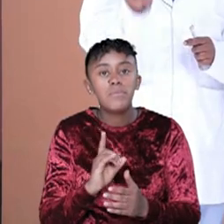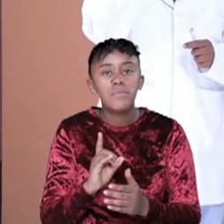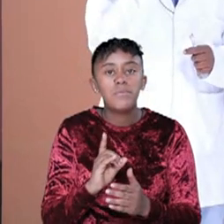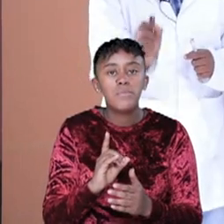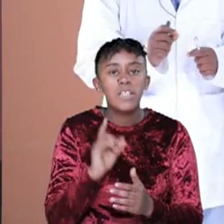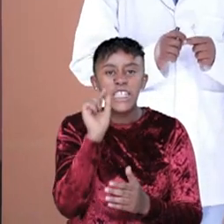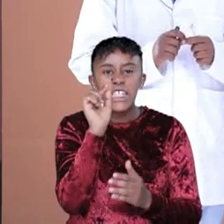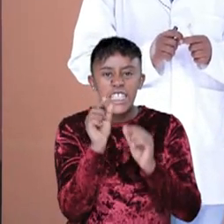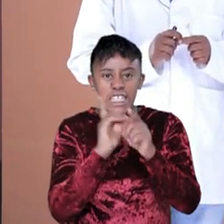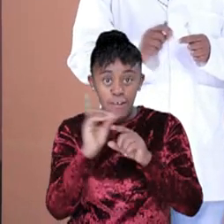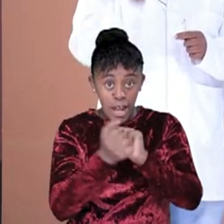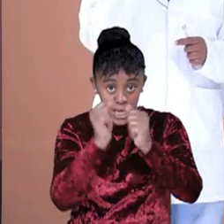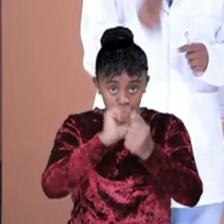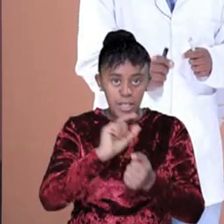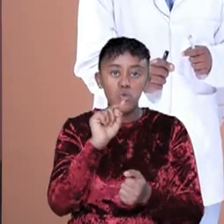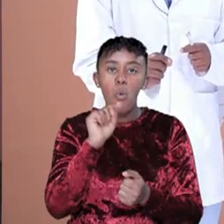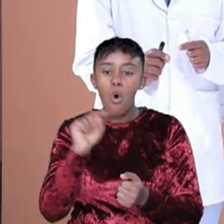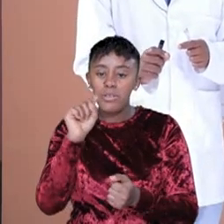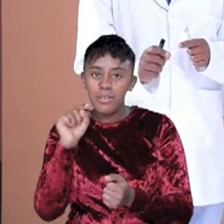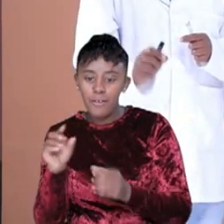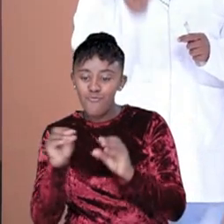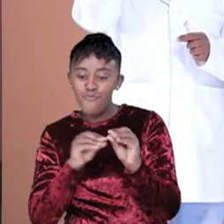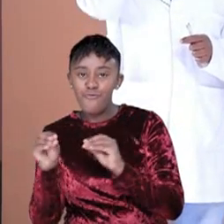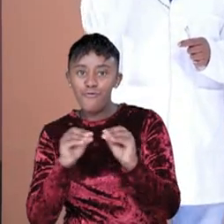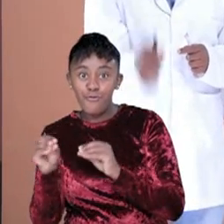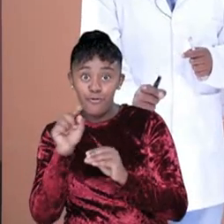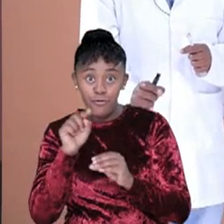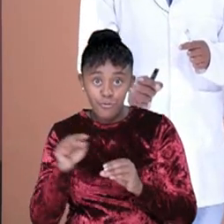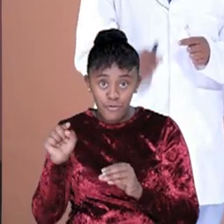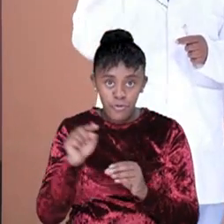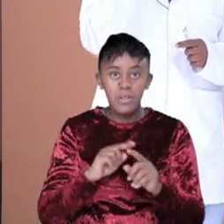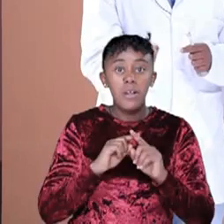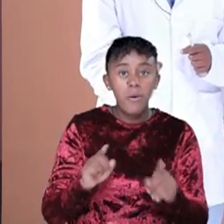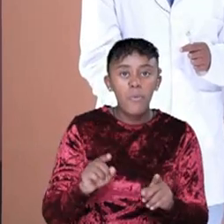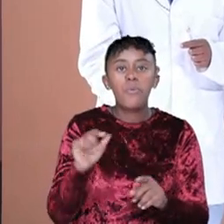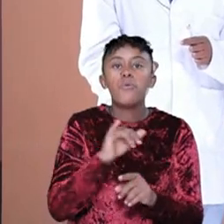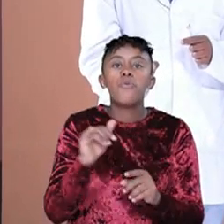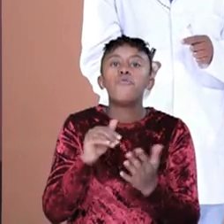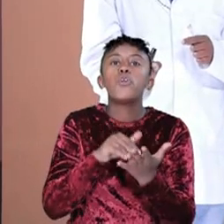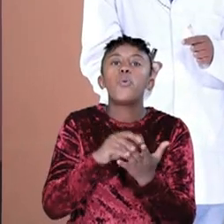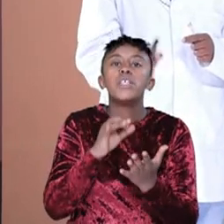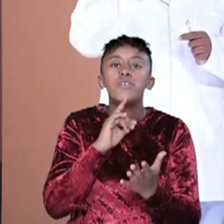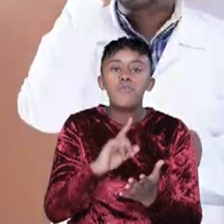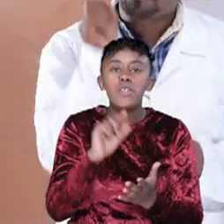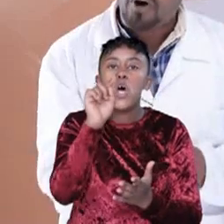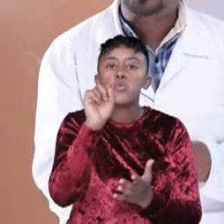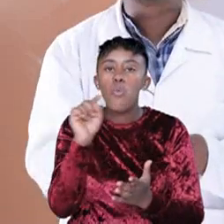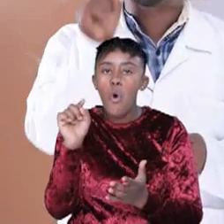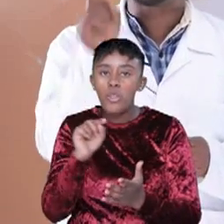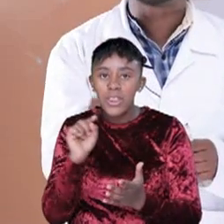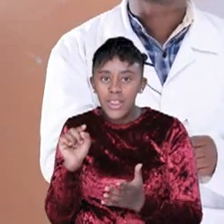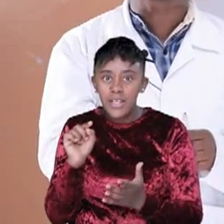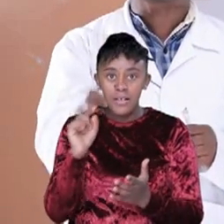deflected spots. Like that, we can find the frequency of the